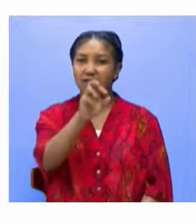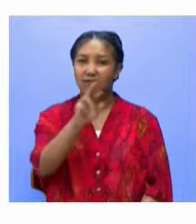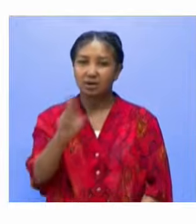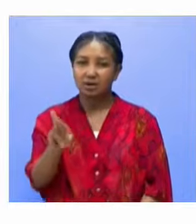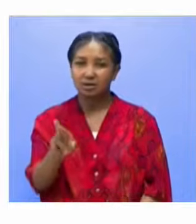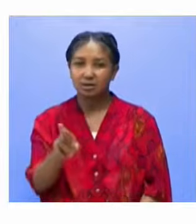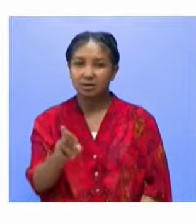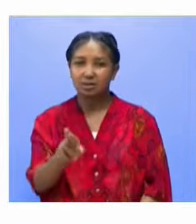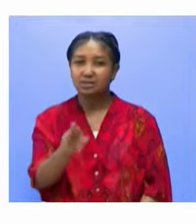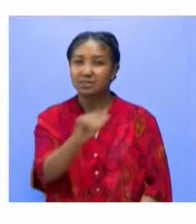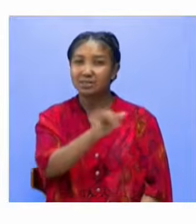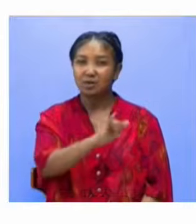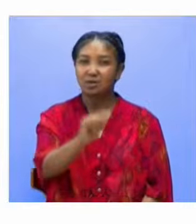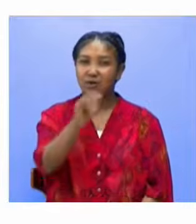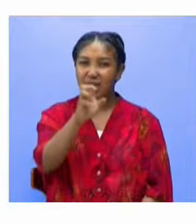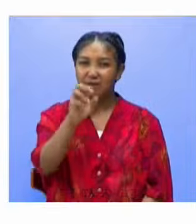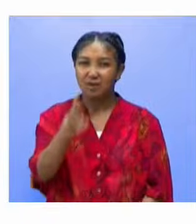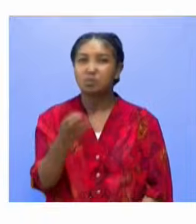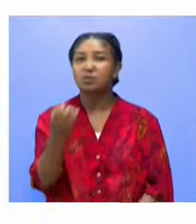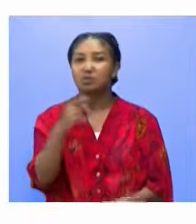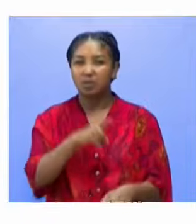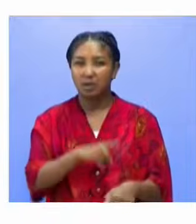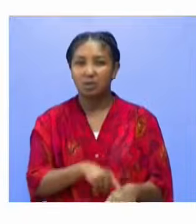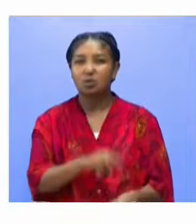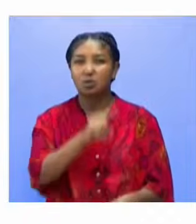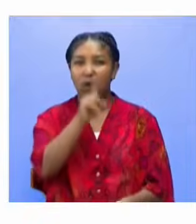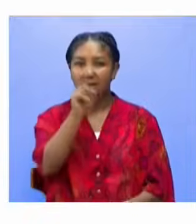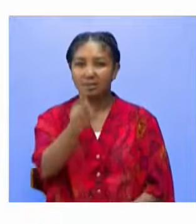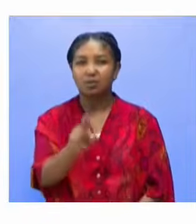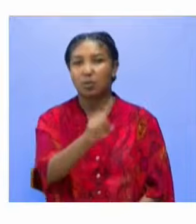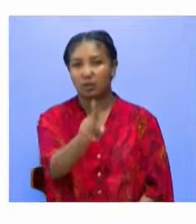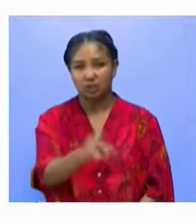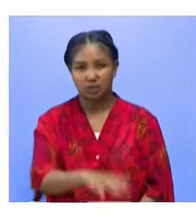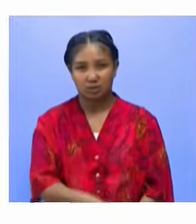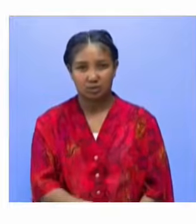We can use such kinds of ever most of the time to ask what? Question.